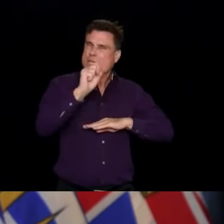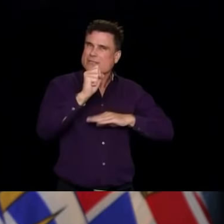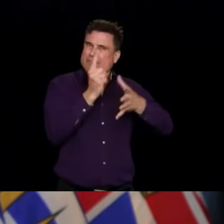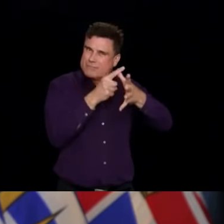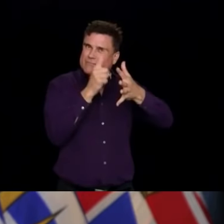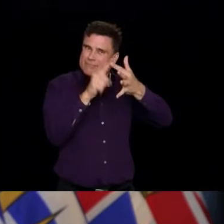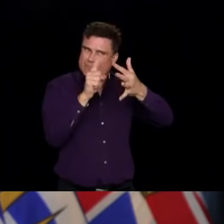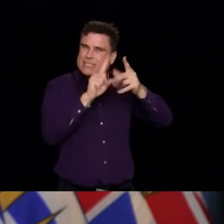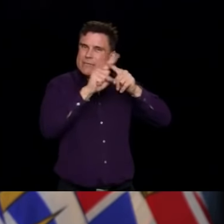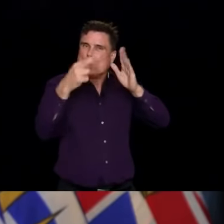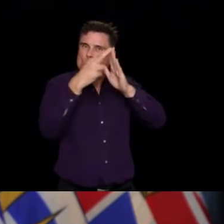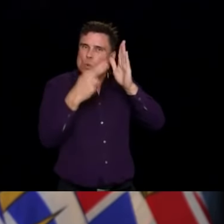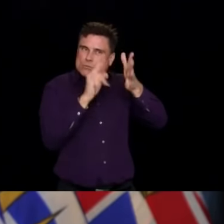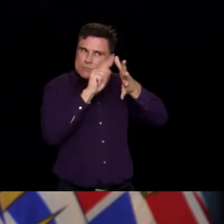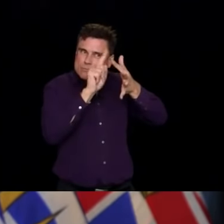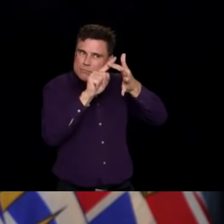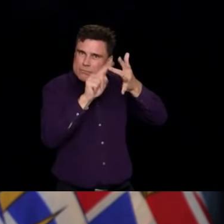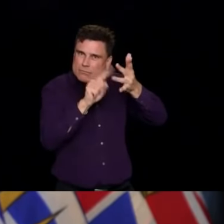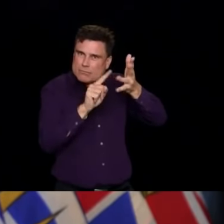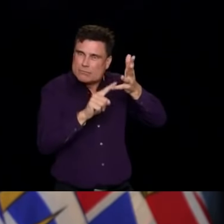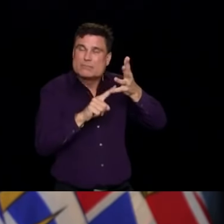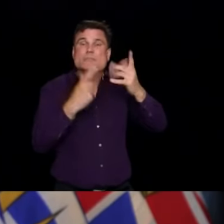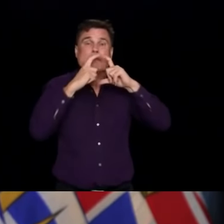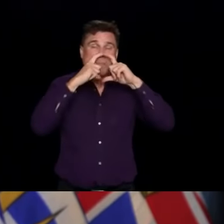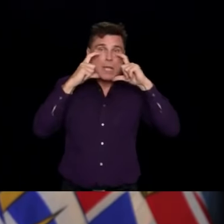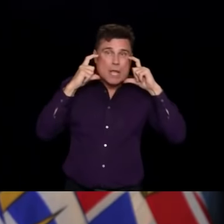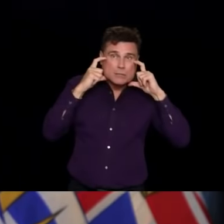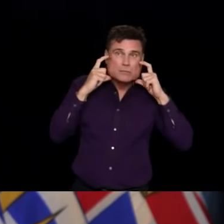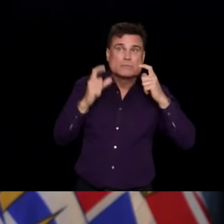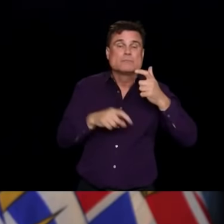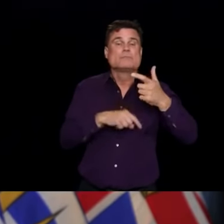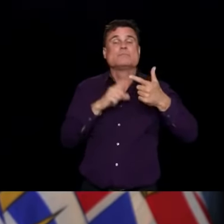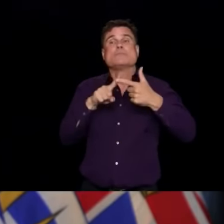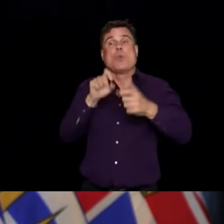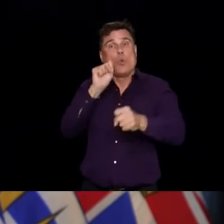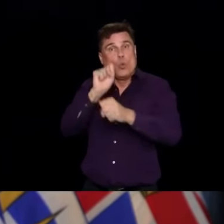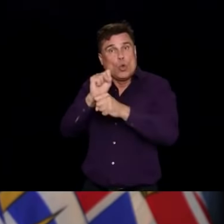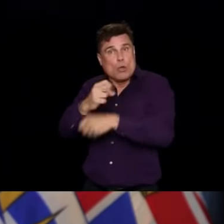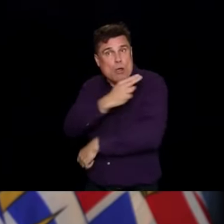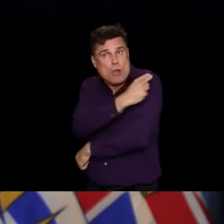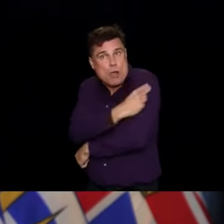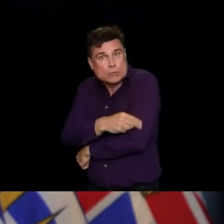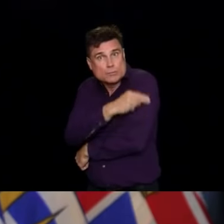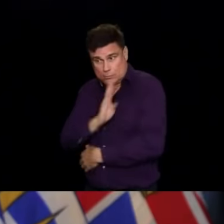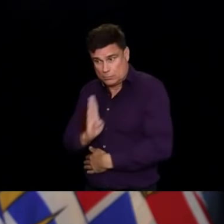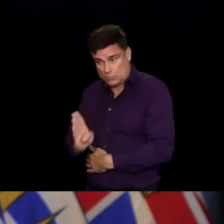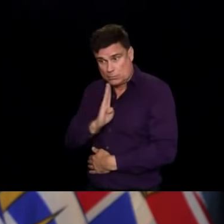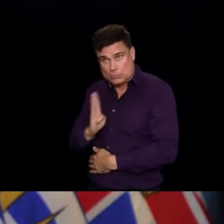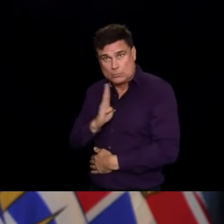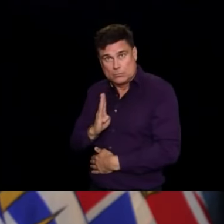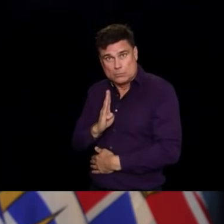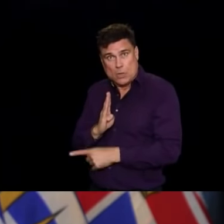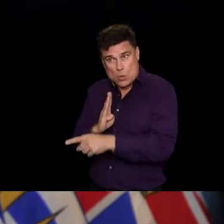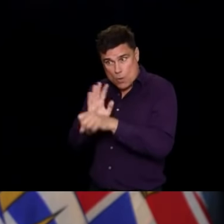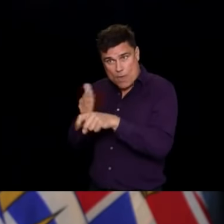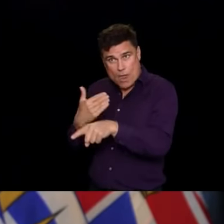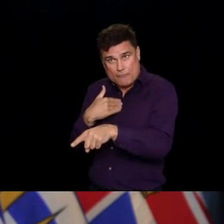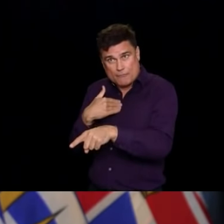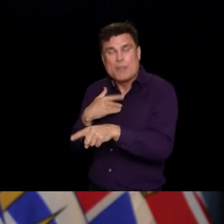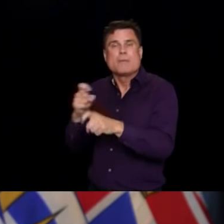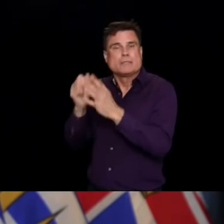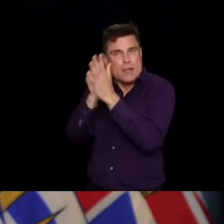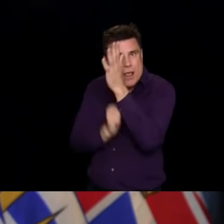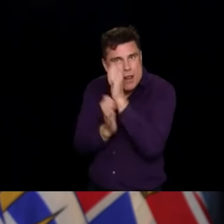or a mask and eye protection as well, being incredibly important. So it's all of those things that we have in place that protect